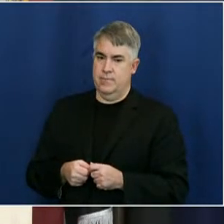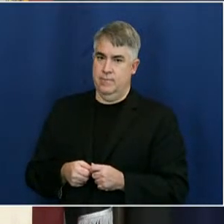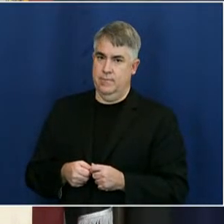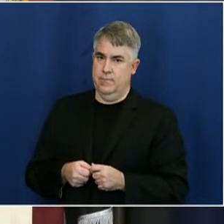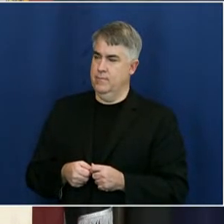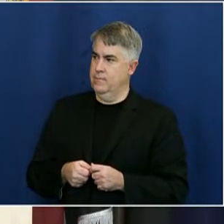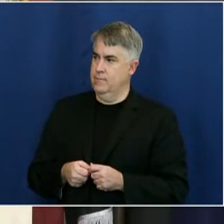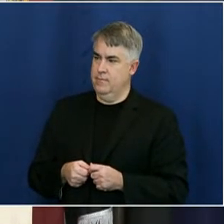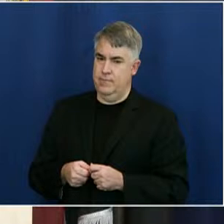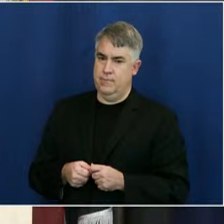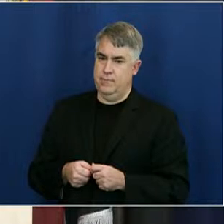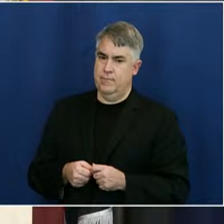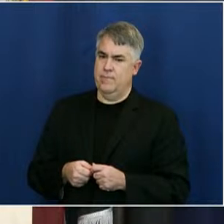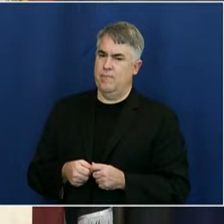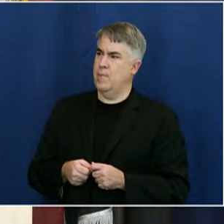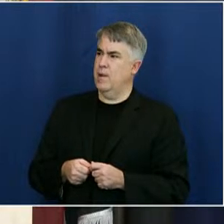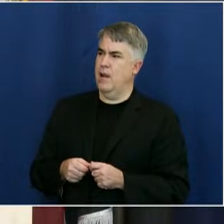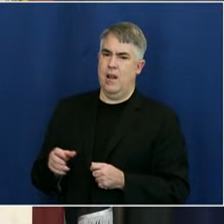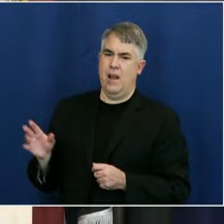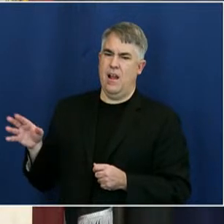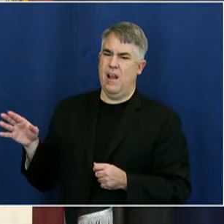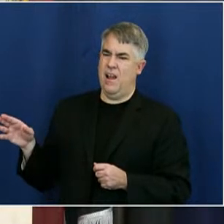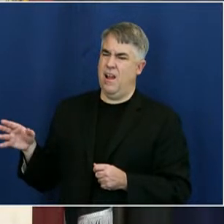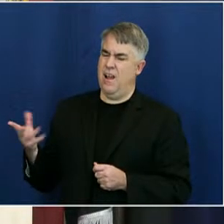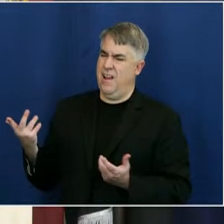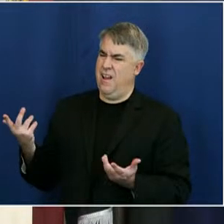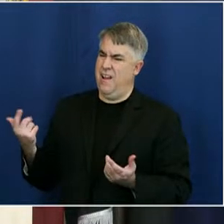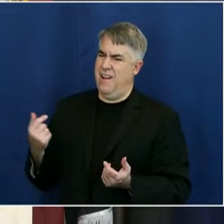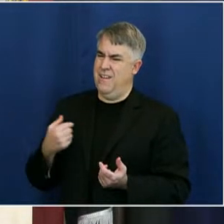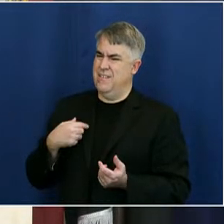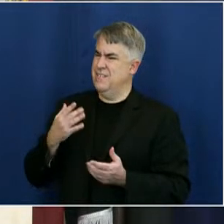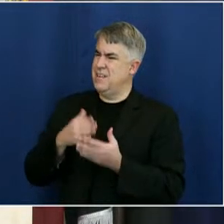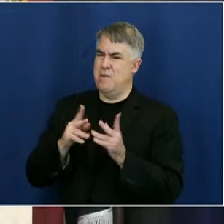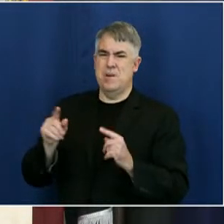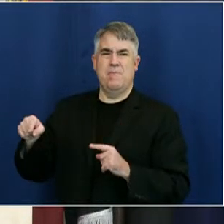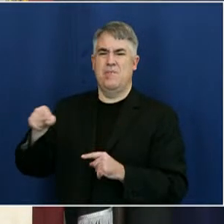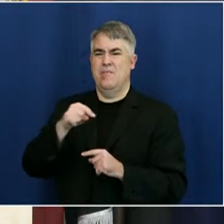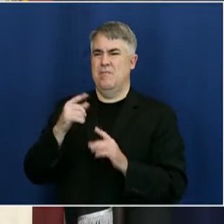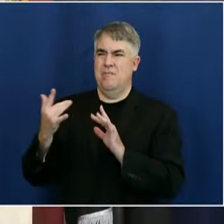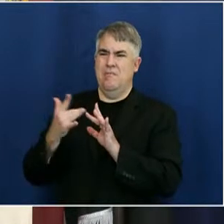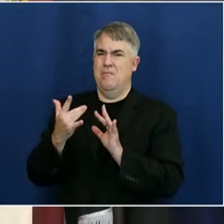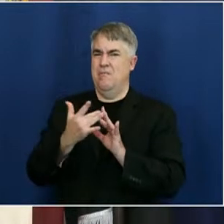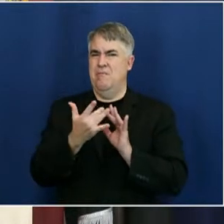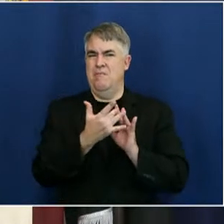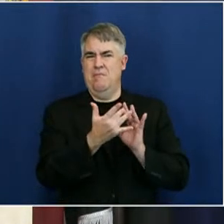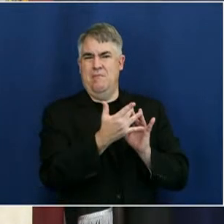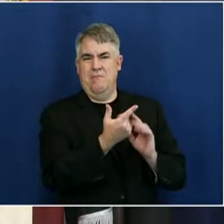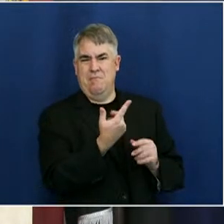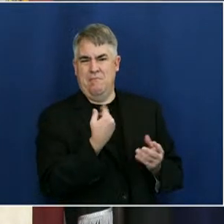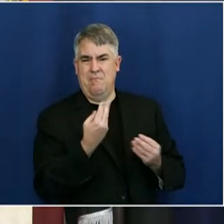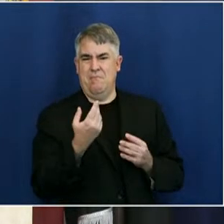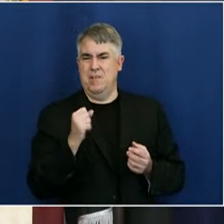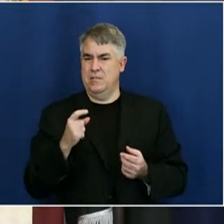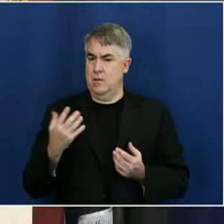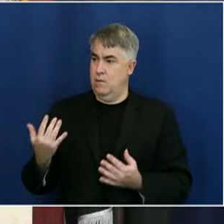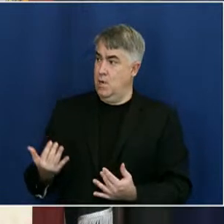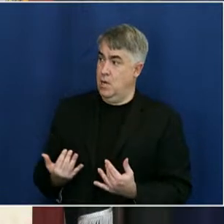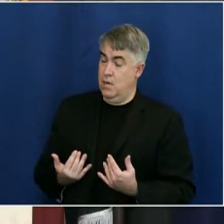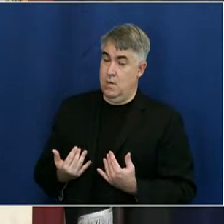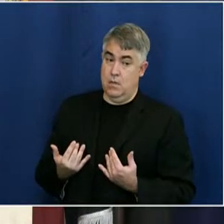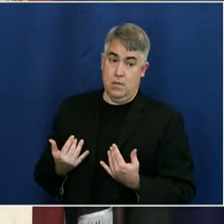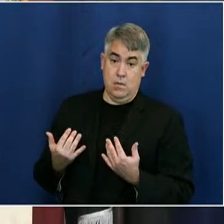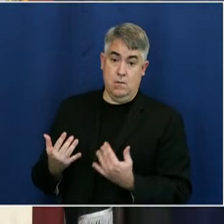Thank you. Gotten some outreach today from folks who have been, they say, waiting a long time in line for the